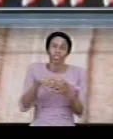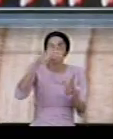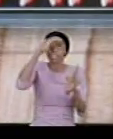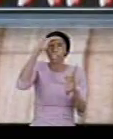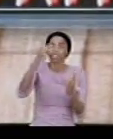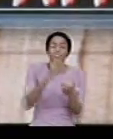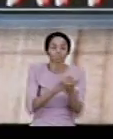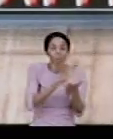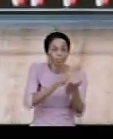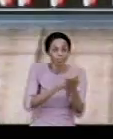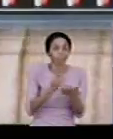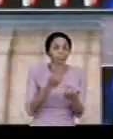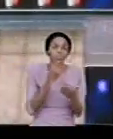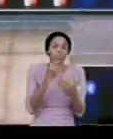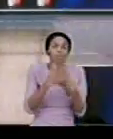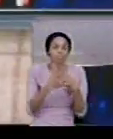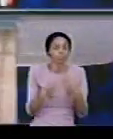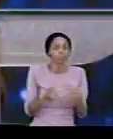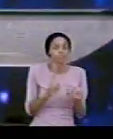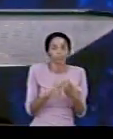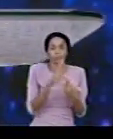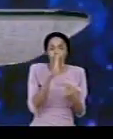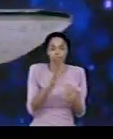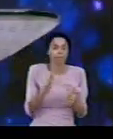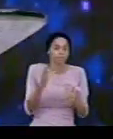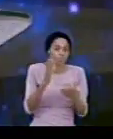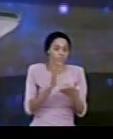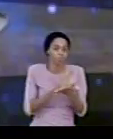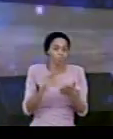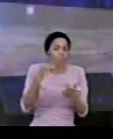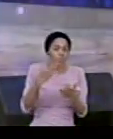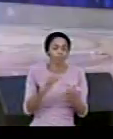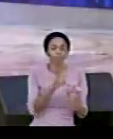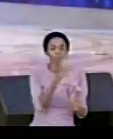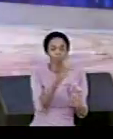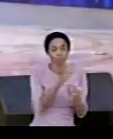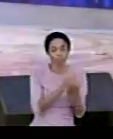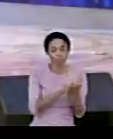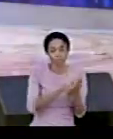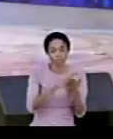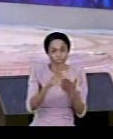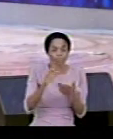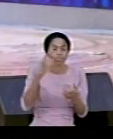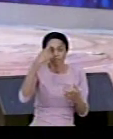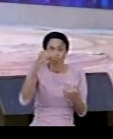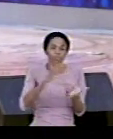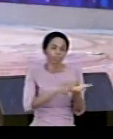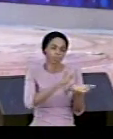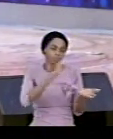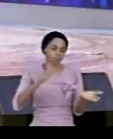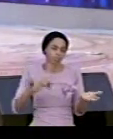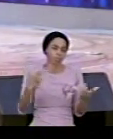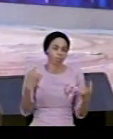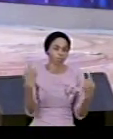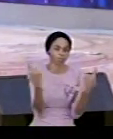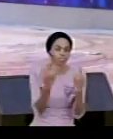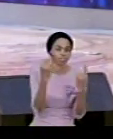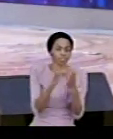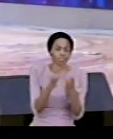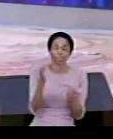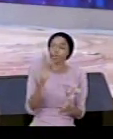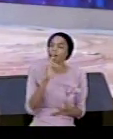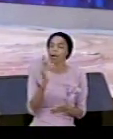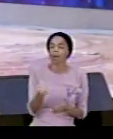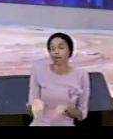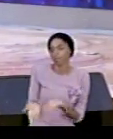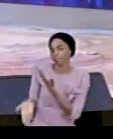to declare his righteousness for the remission of sins that are past